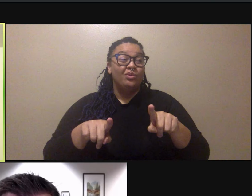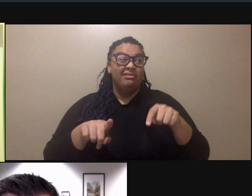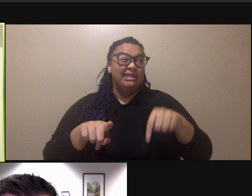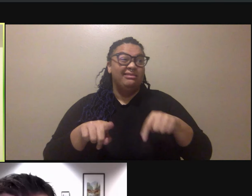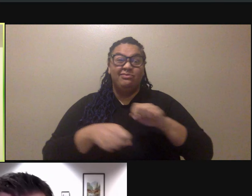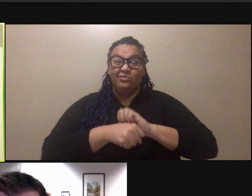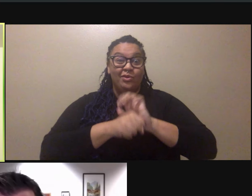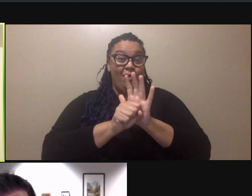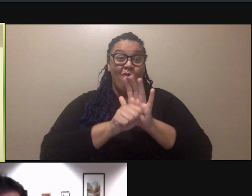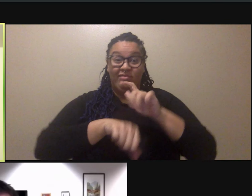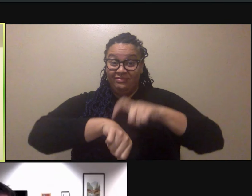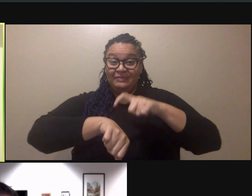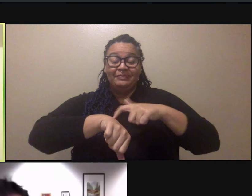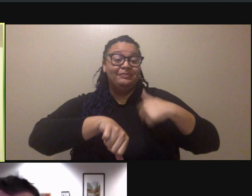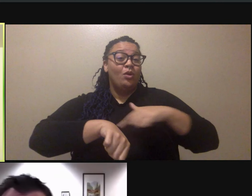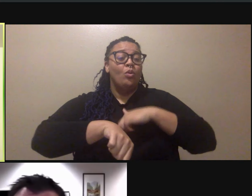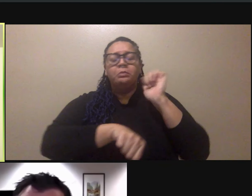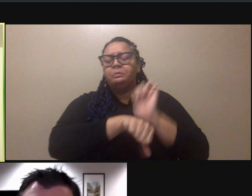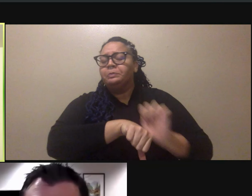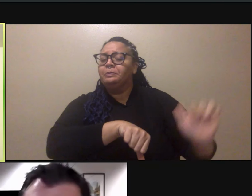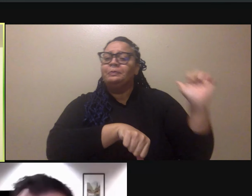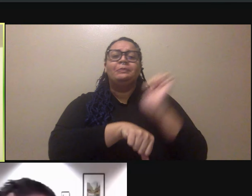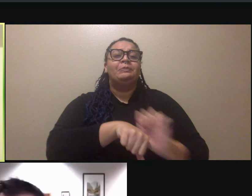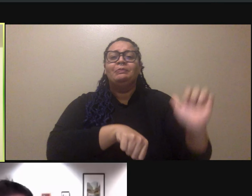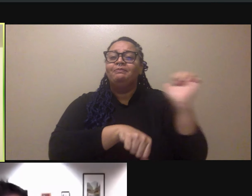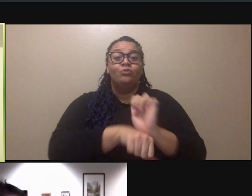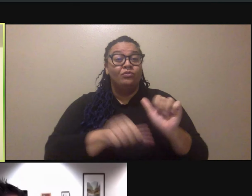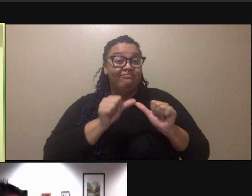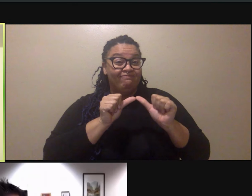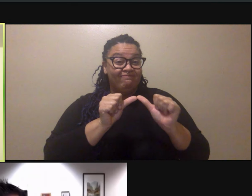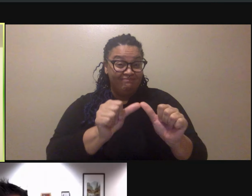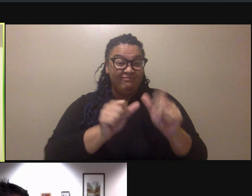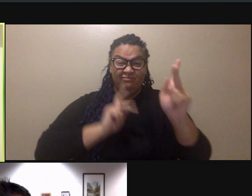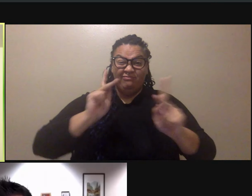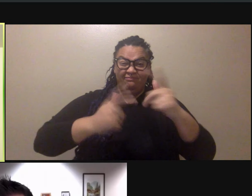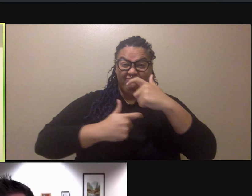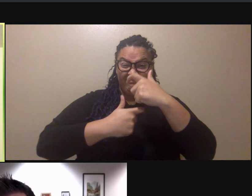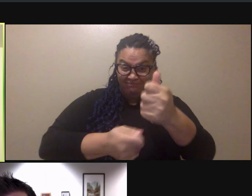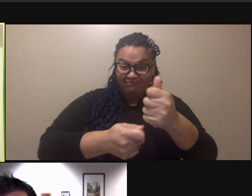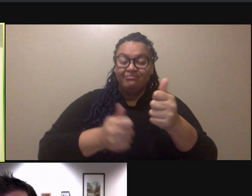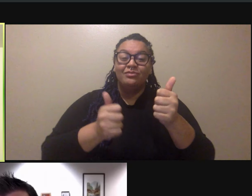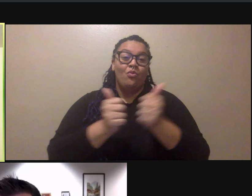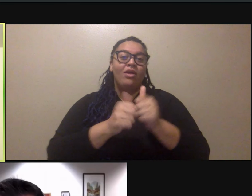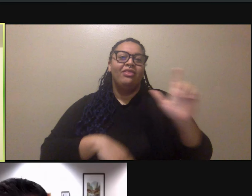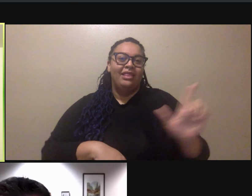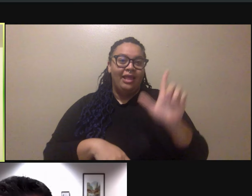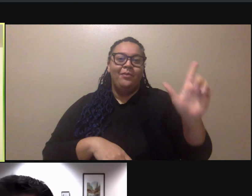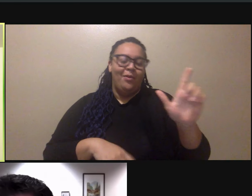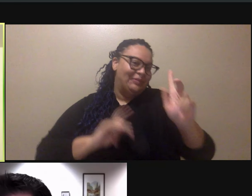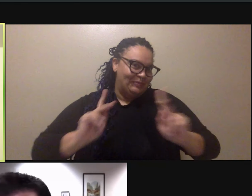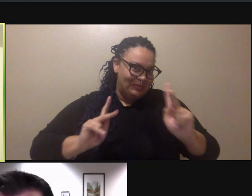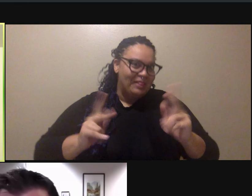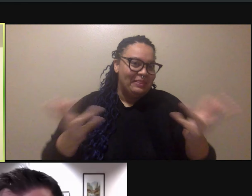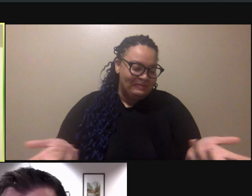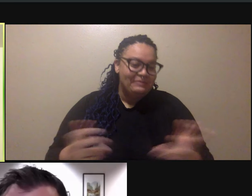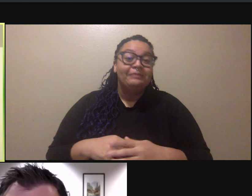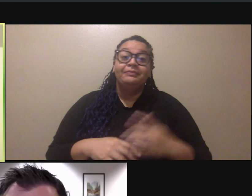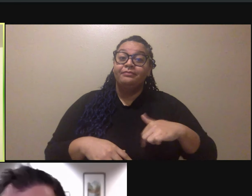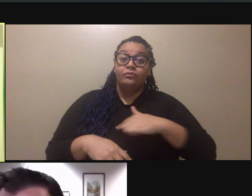COVID times, we've been working really hard to keep engagement up with our library customers. And we do that